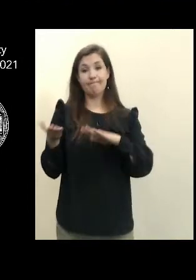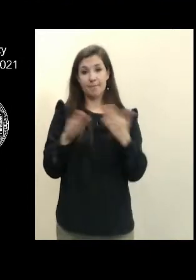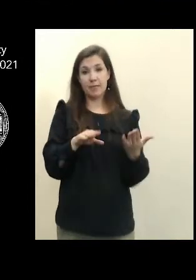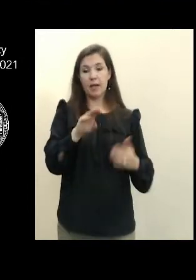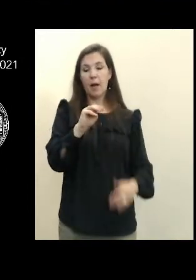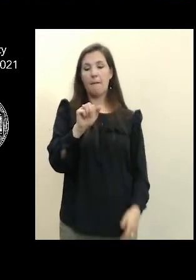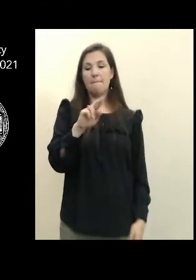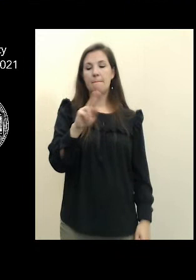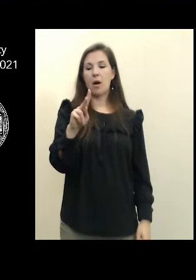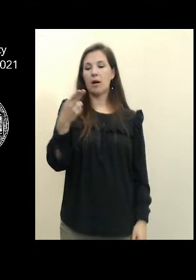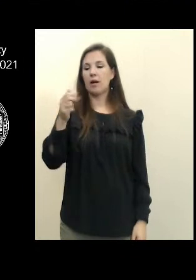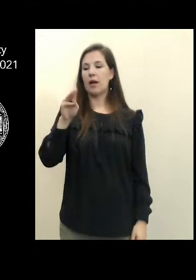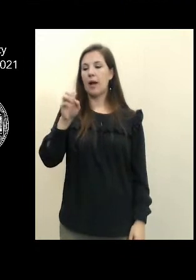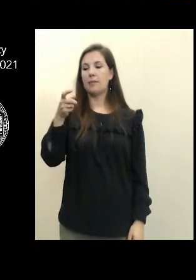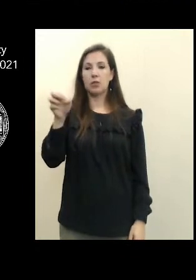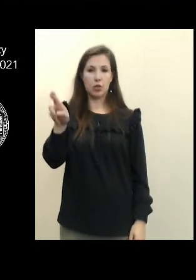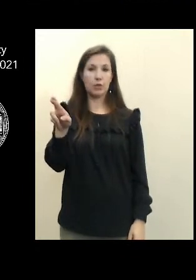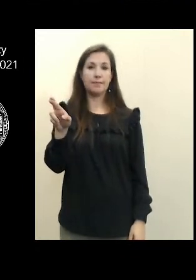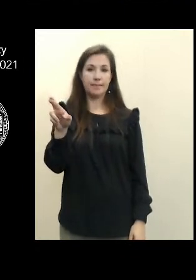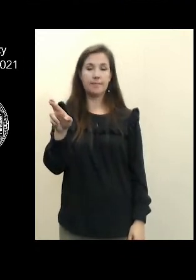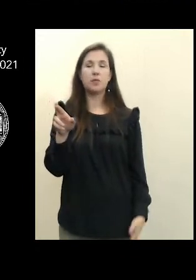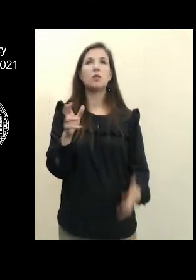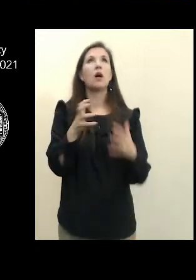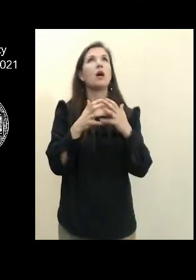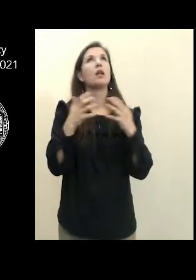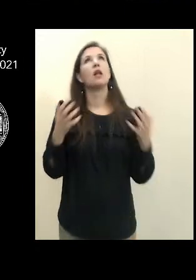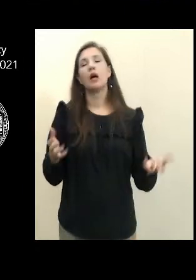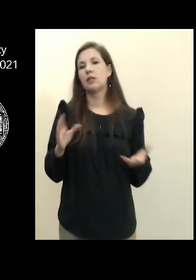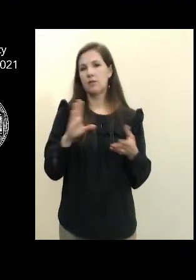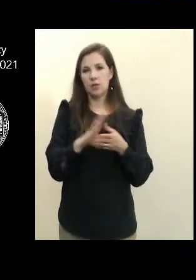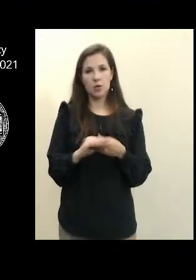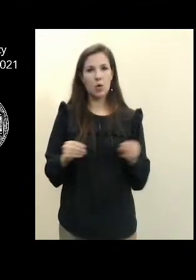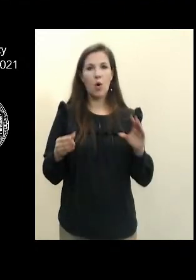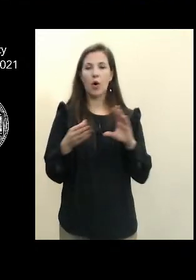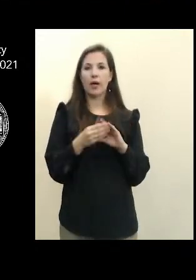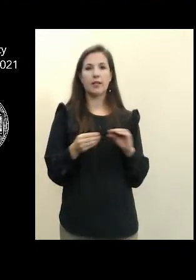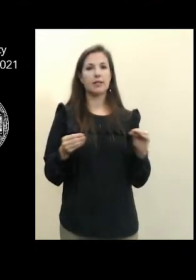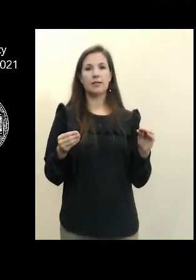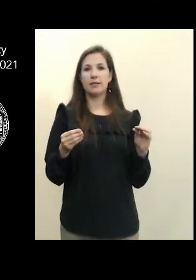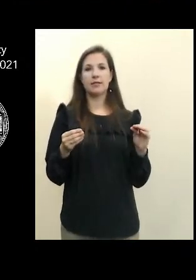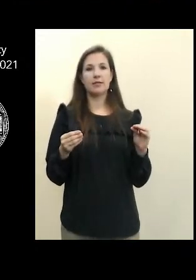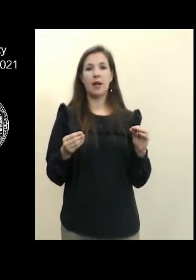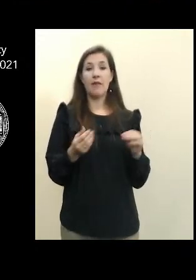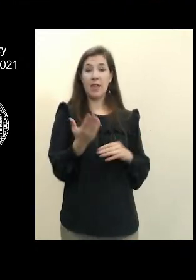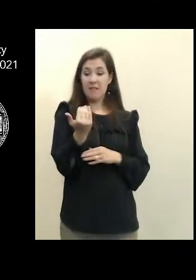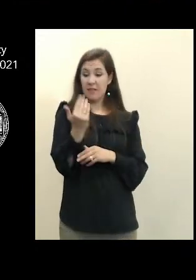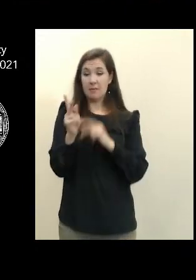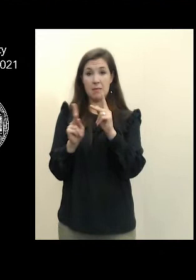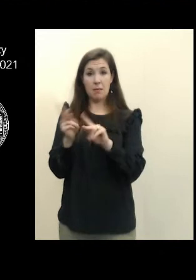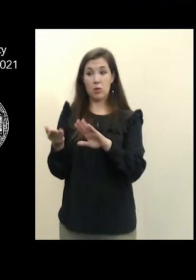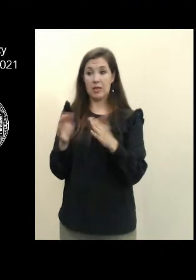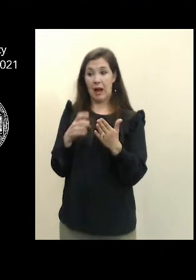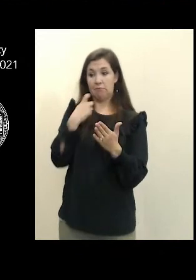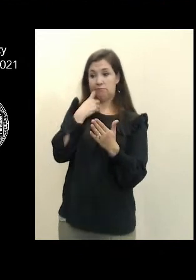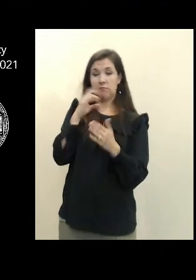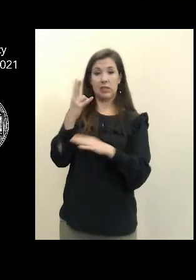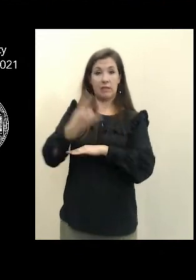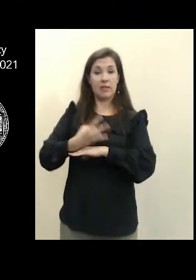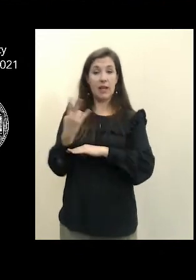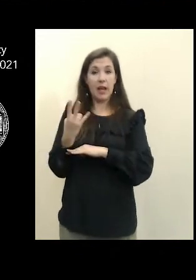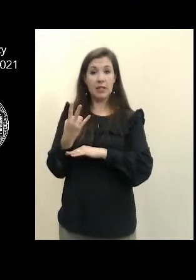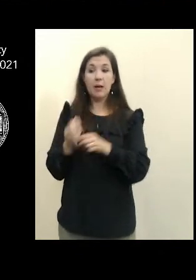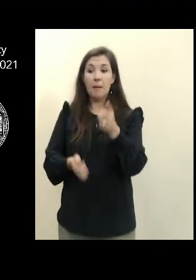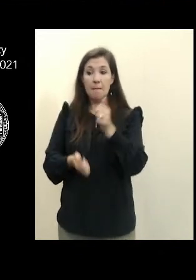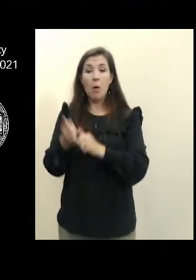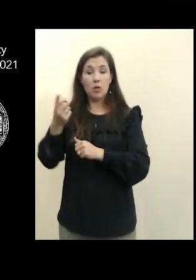Mark Hamister. There are lots of stories like that of these 15 people that died in the hospital the last 7 days.